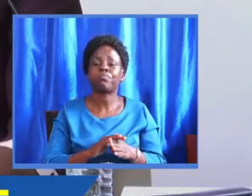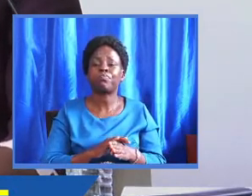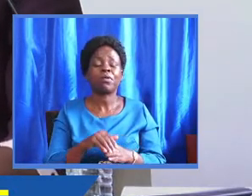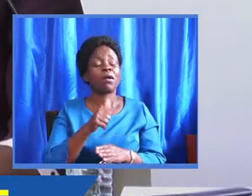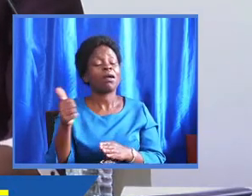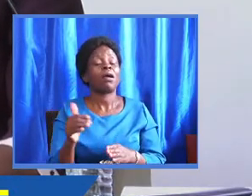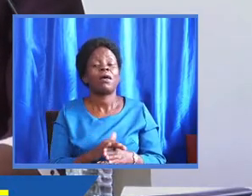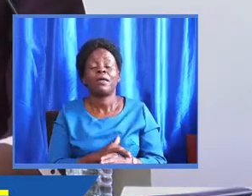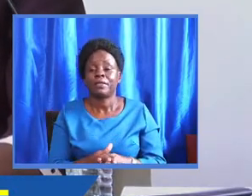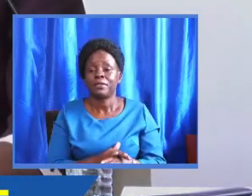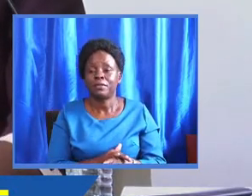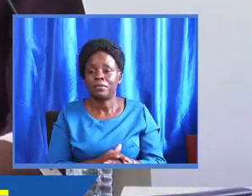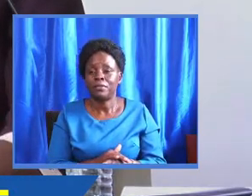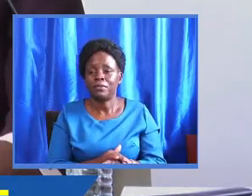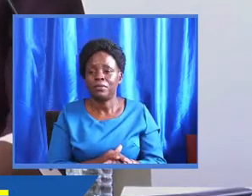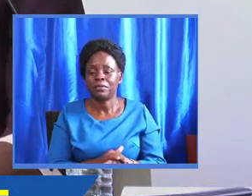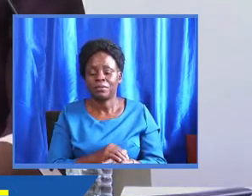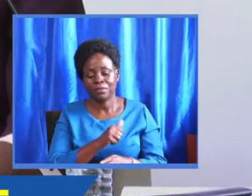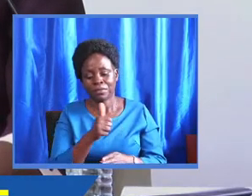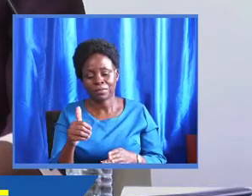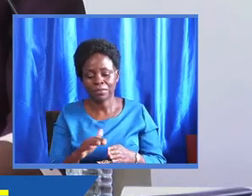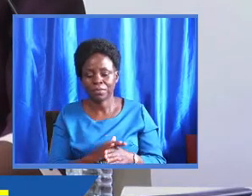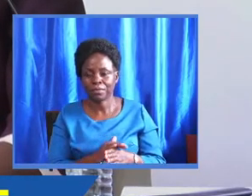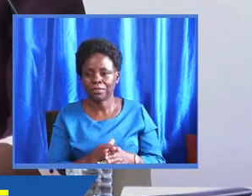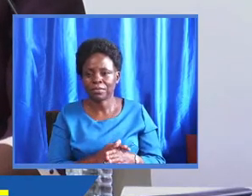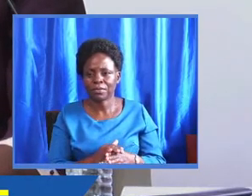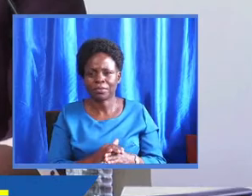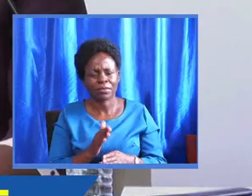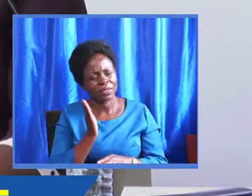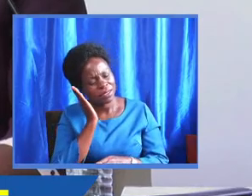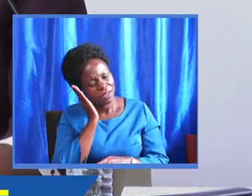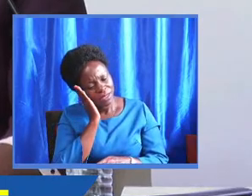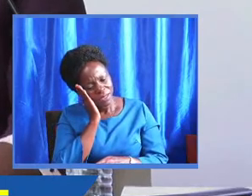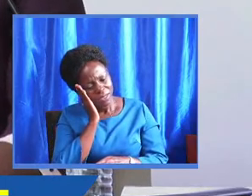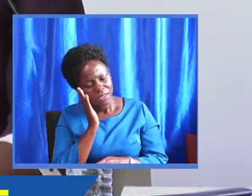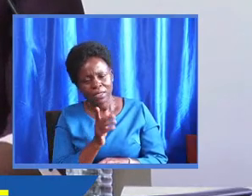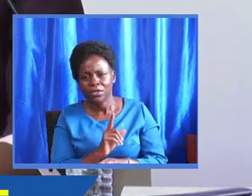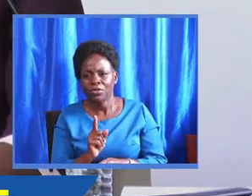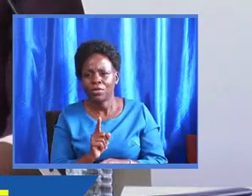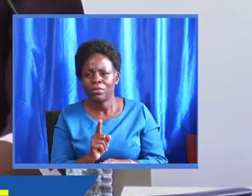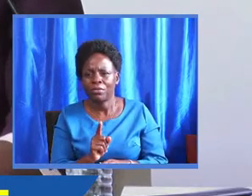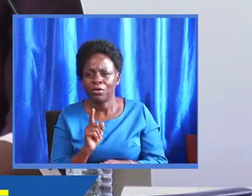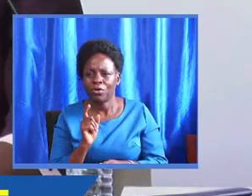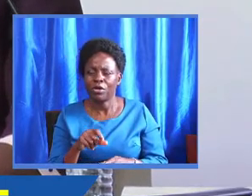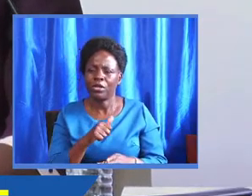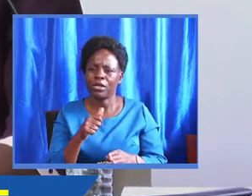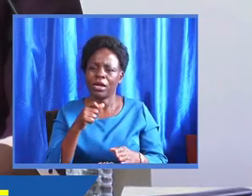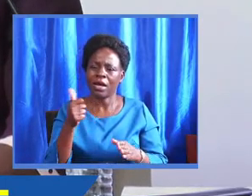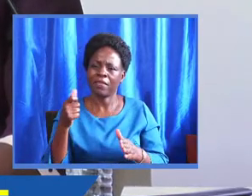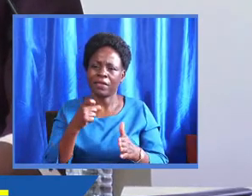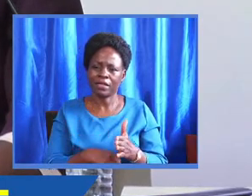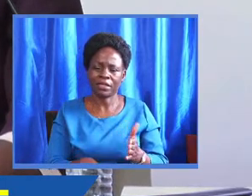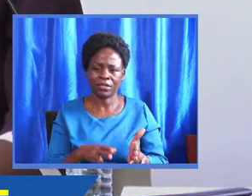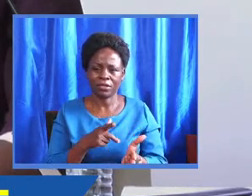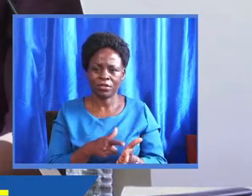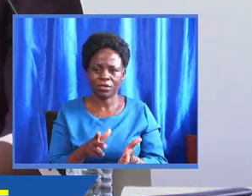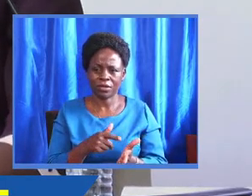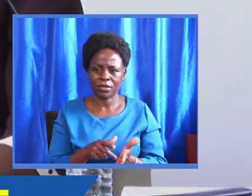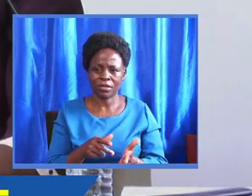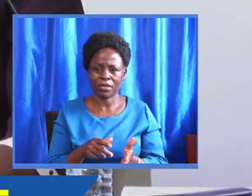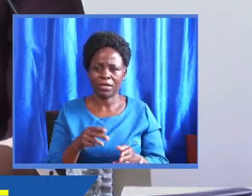endala, ng'ekizimbe kino tekisulwamu, olina omusolo omulala gw'osasula gwe